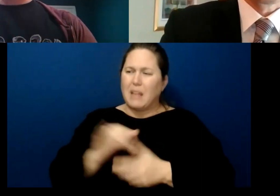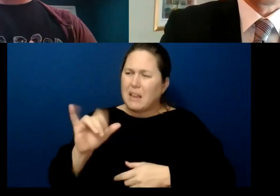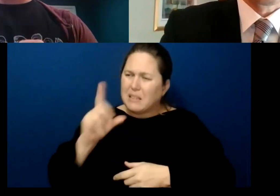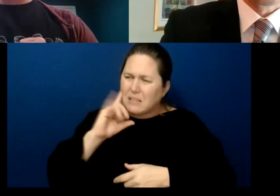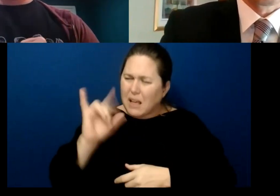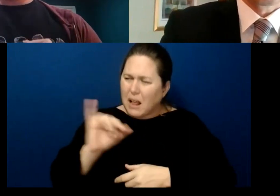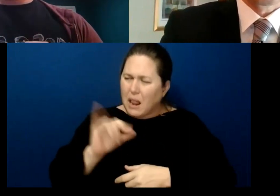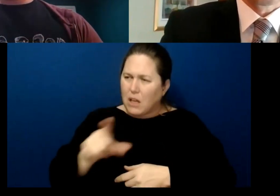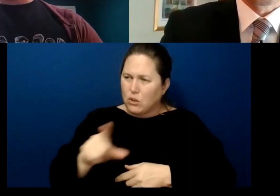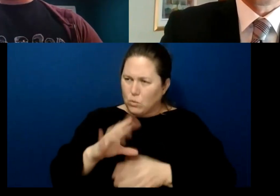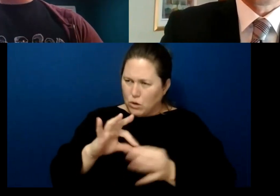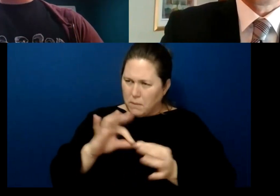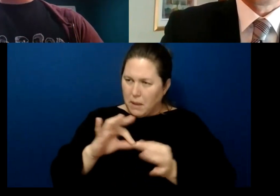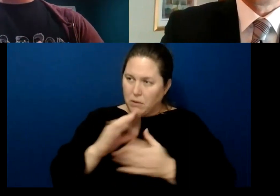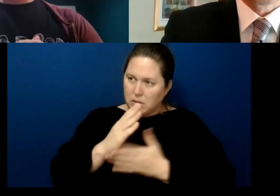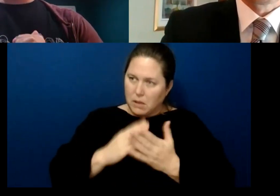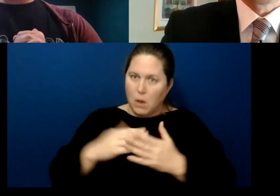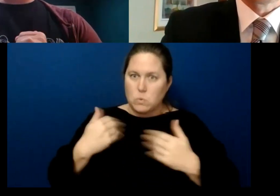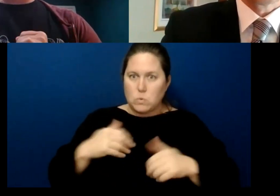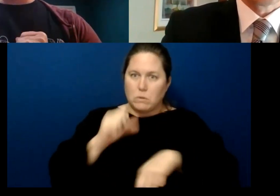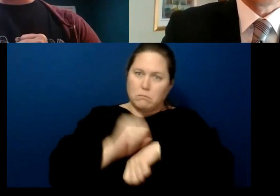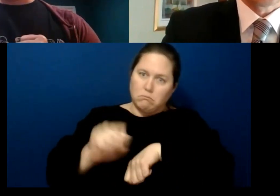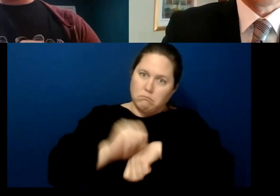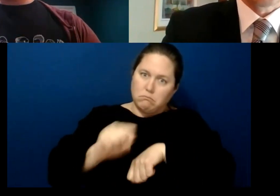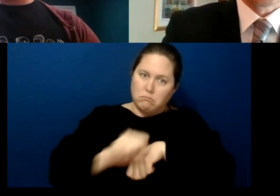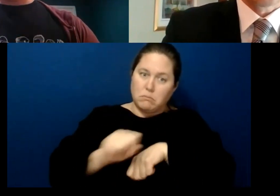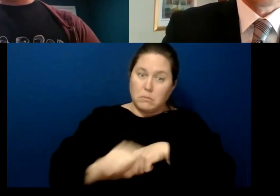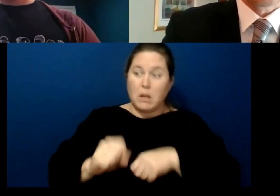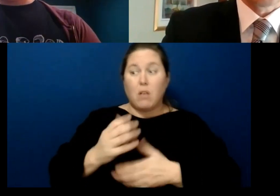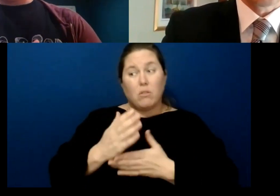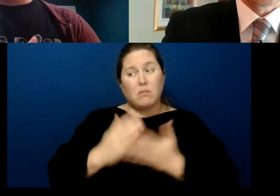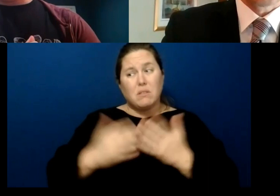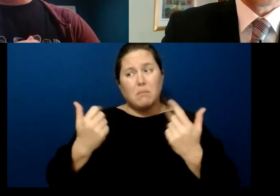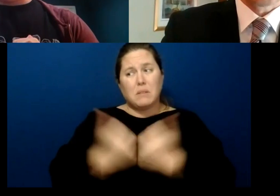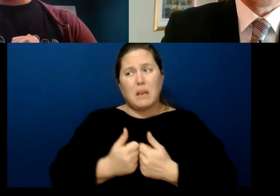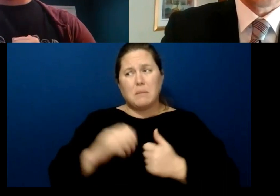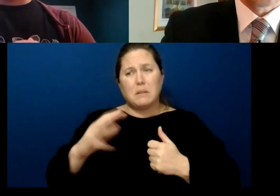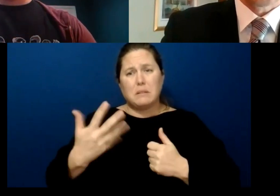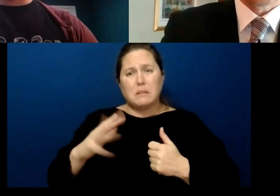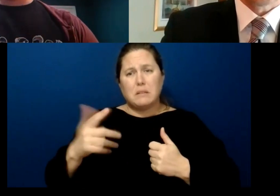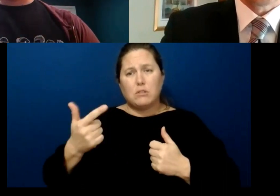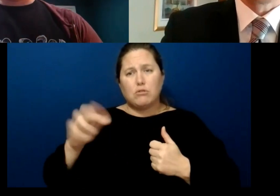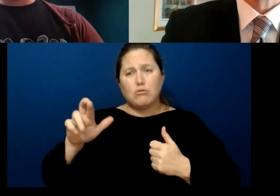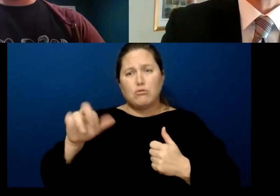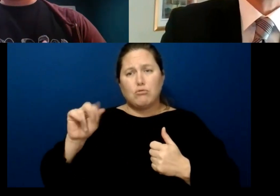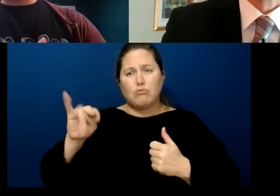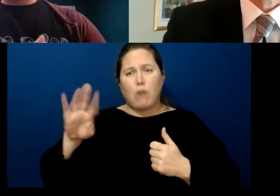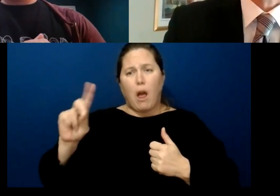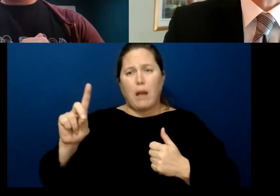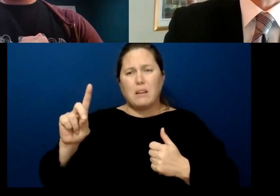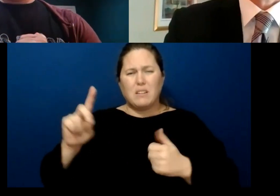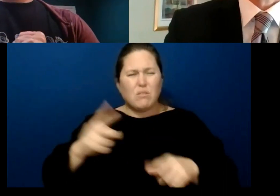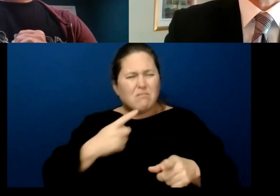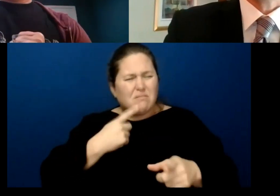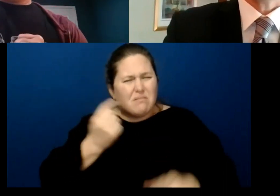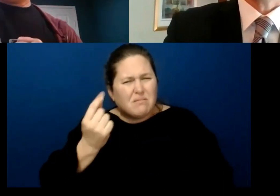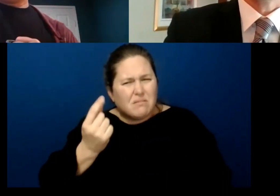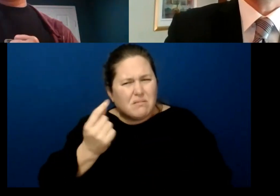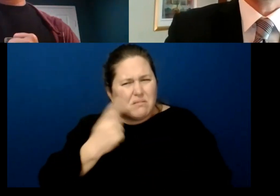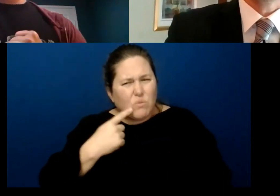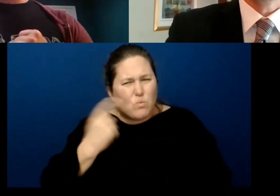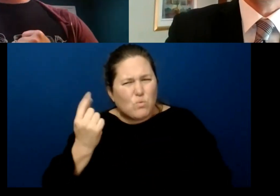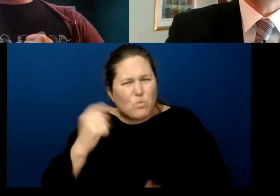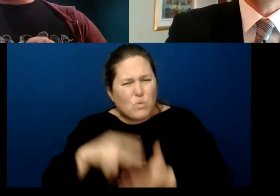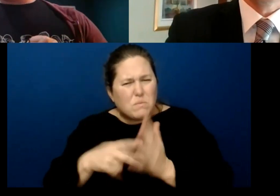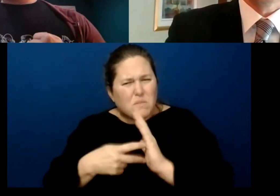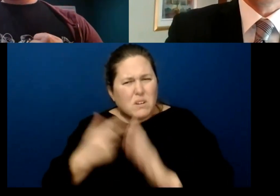put into games. So there are some games that are pretty grindy, and there's a lot of people that like the grind and like. What does that mean? The grind. What does that mean? The